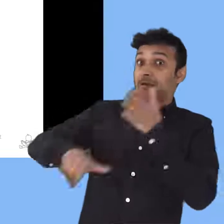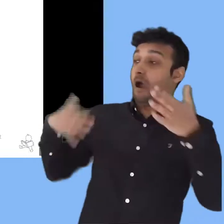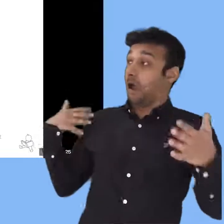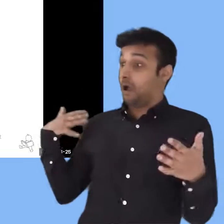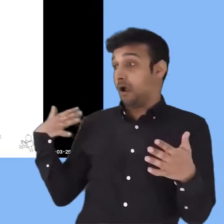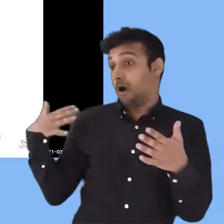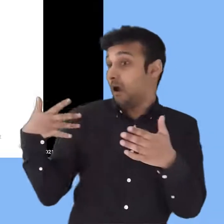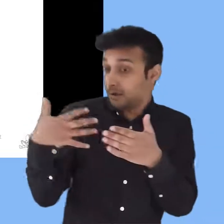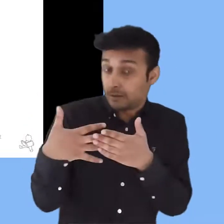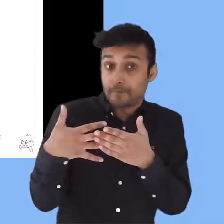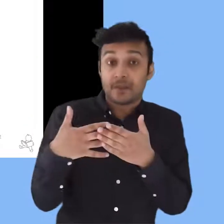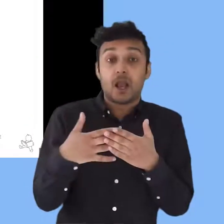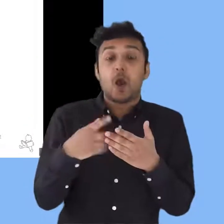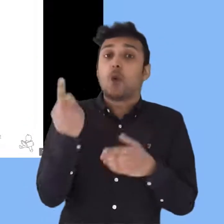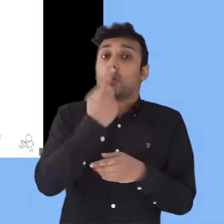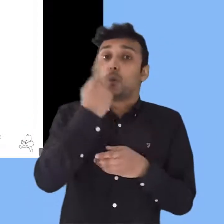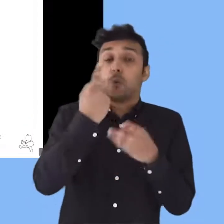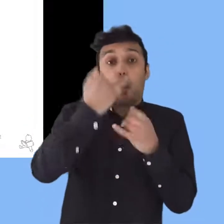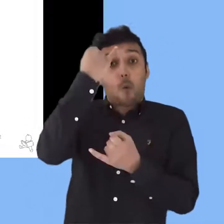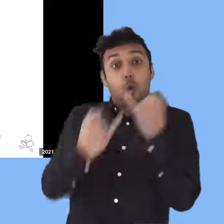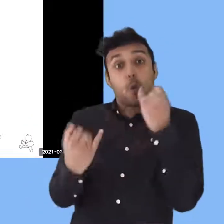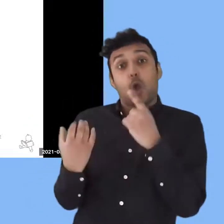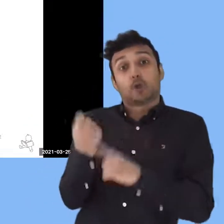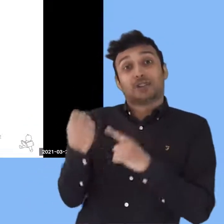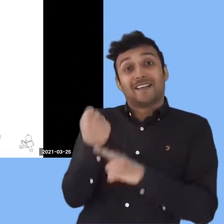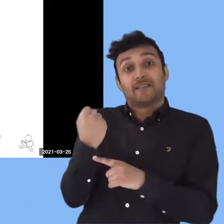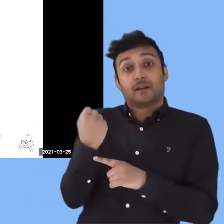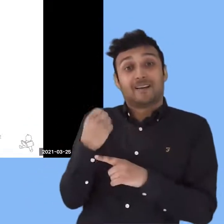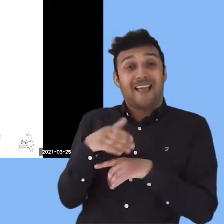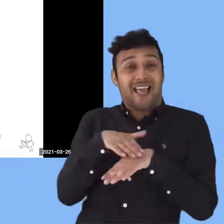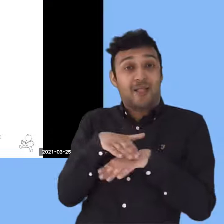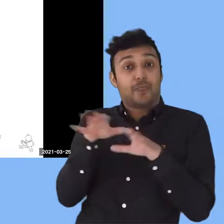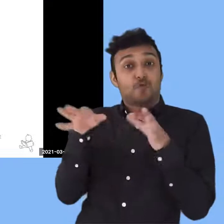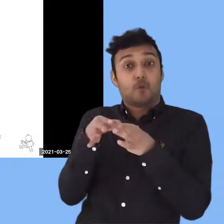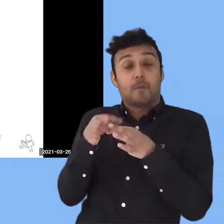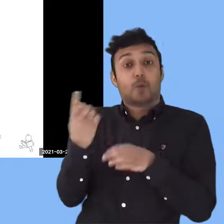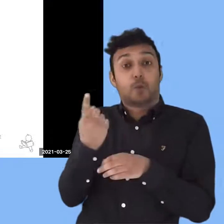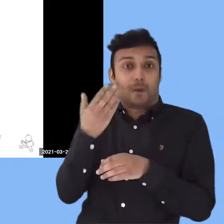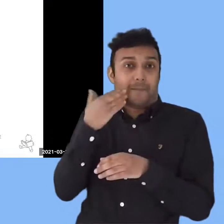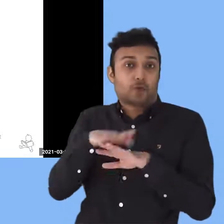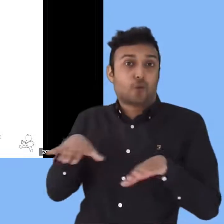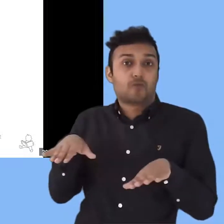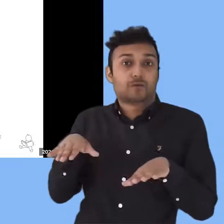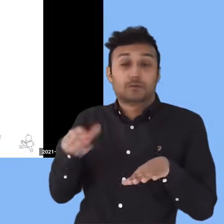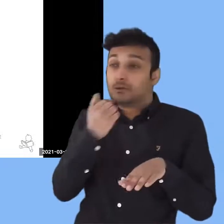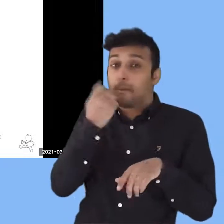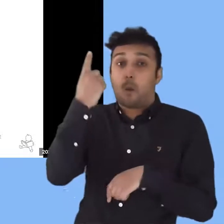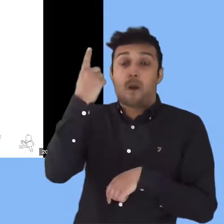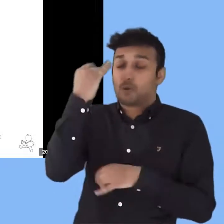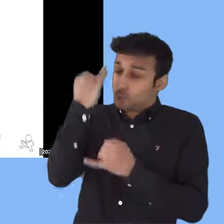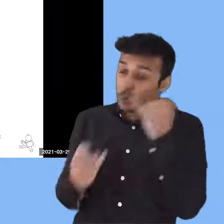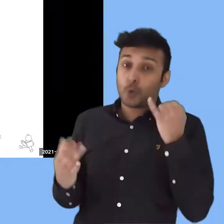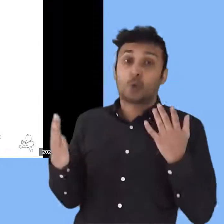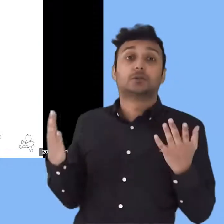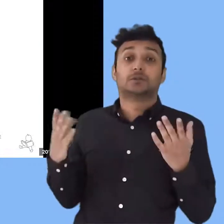Black children have been the lowest achieving overall ethnicity group. And this is perhaps a presentation in